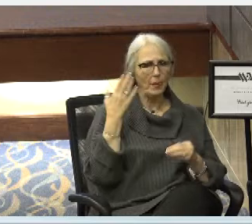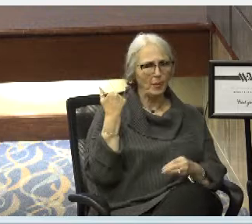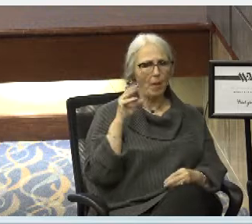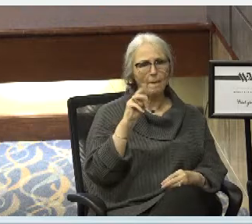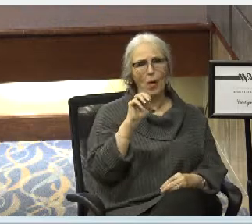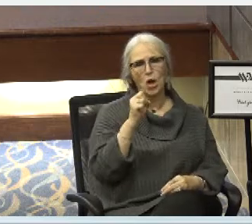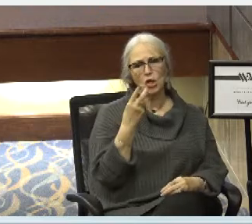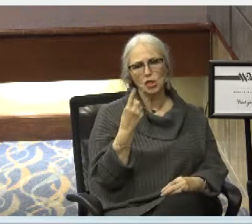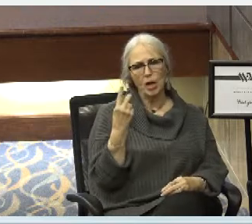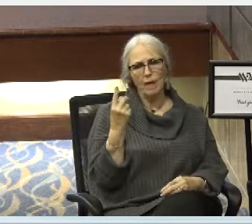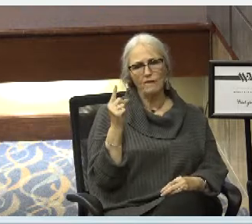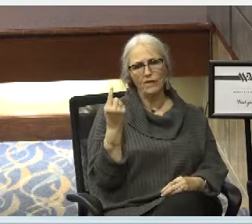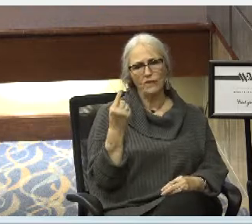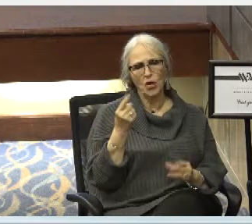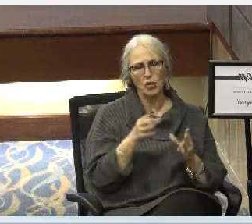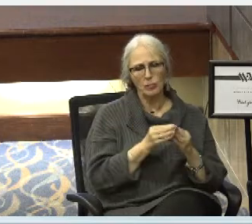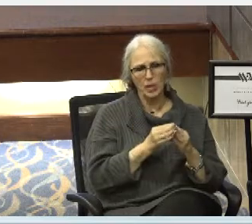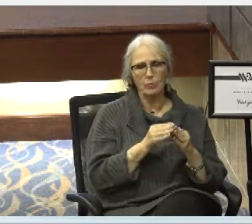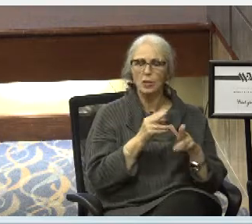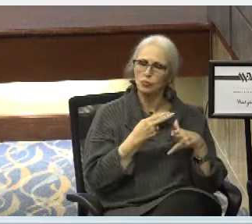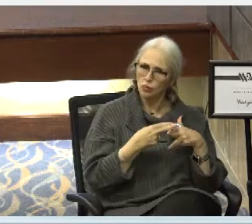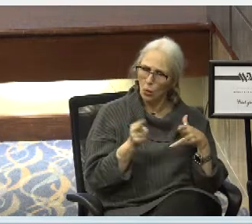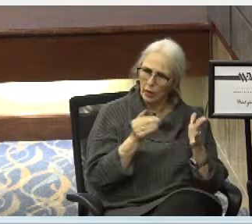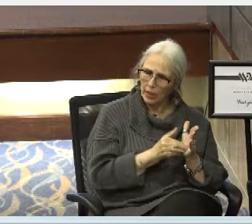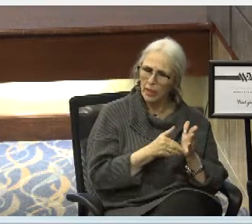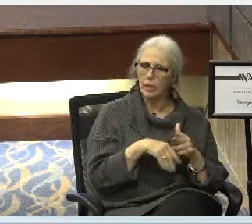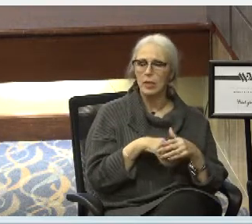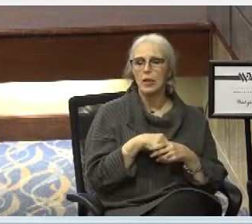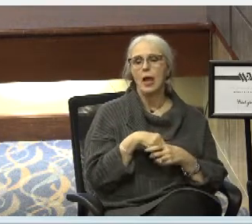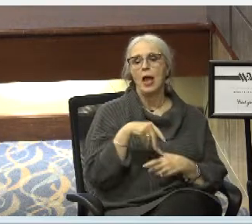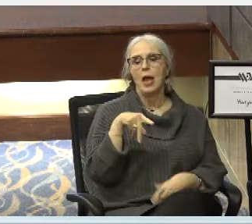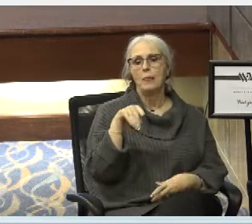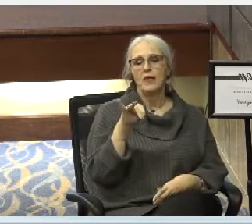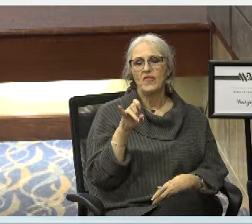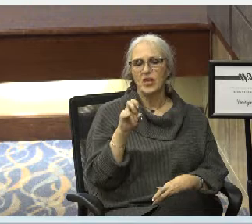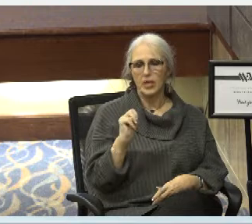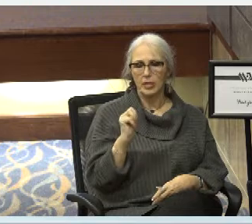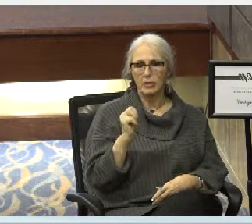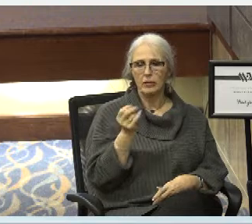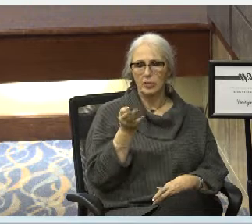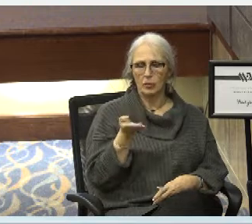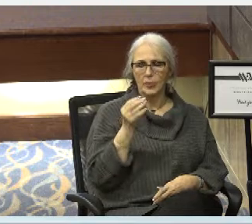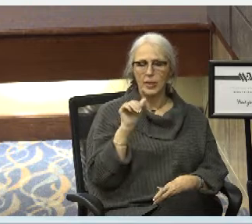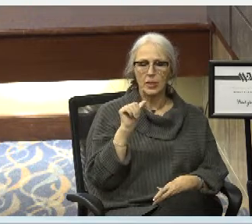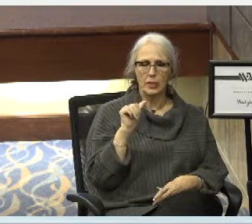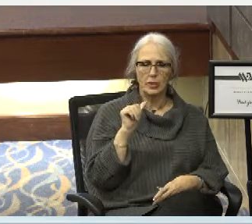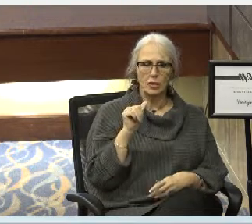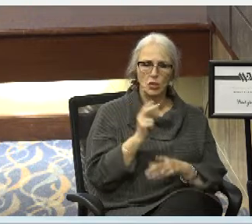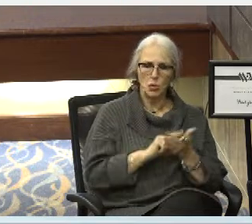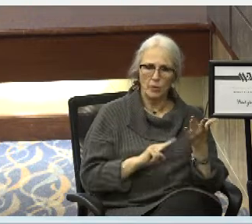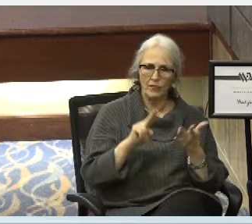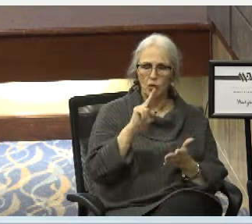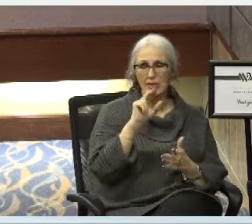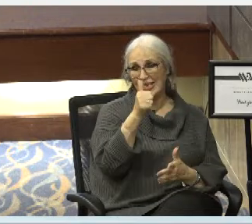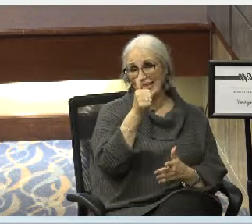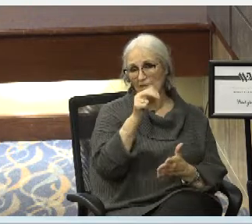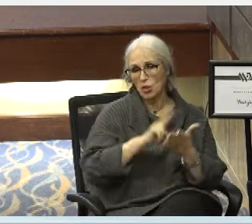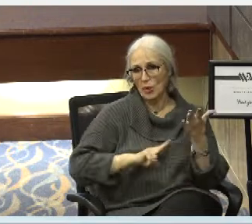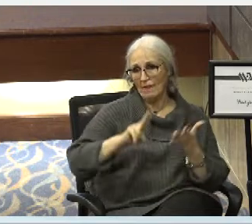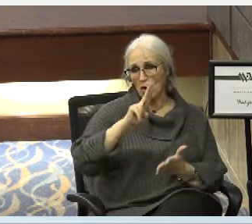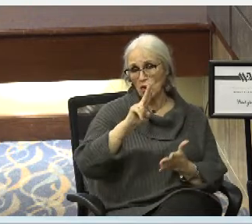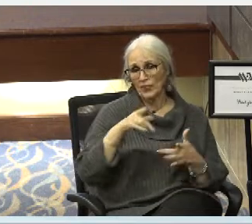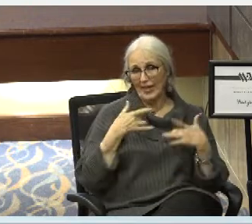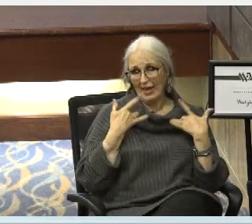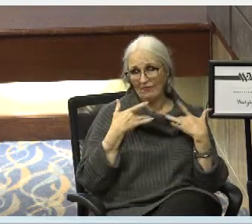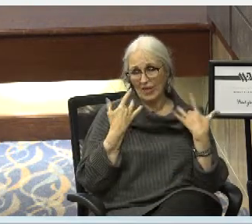1st meeting. They, of course, will construct the pavilion at the site. There'll be 10 university events in the